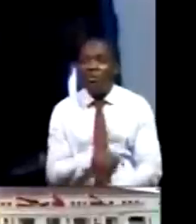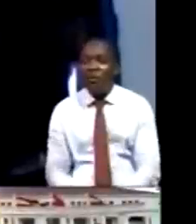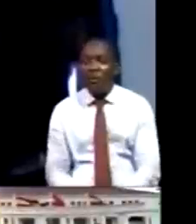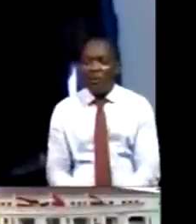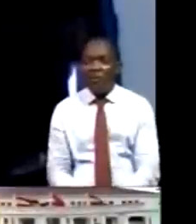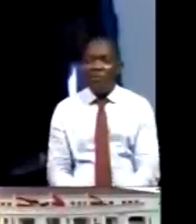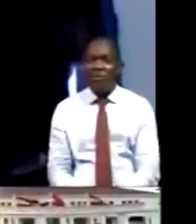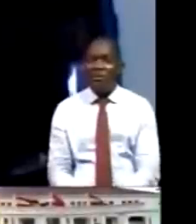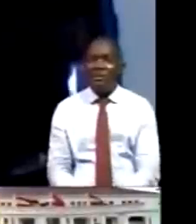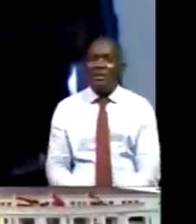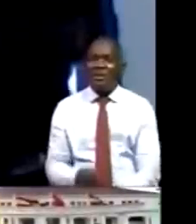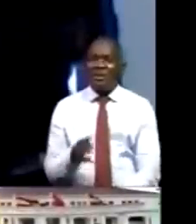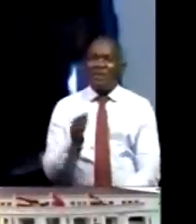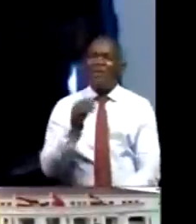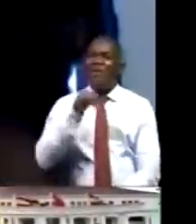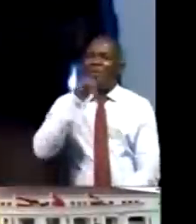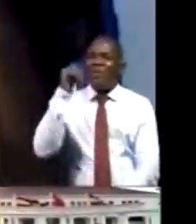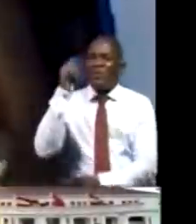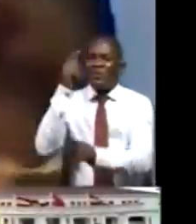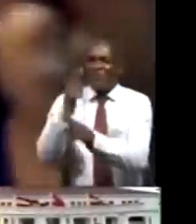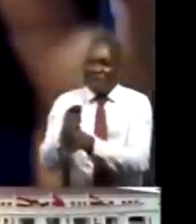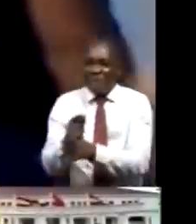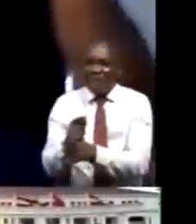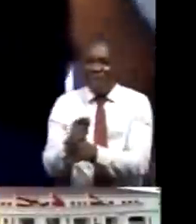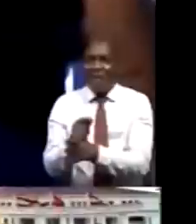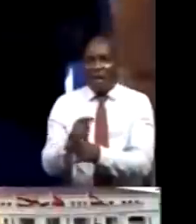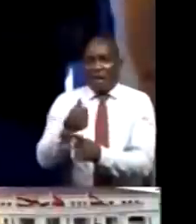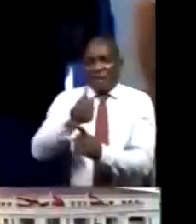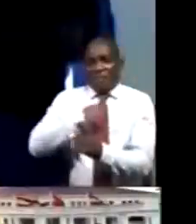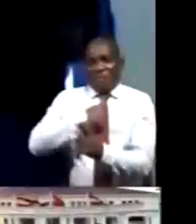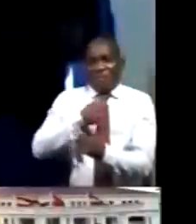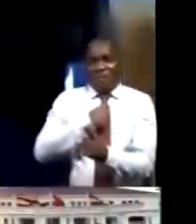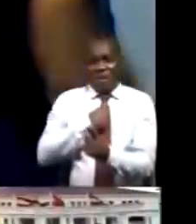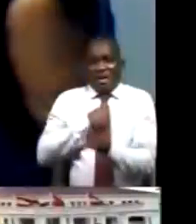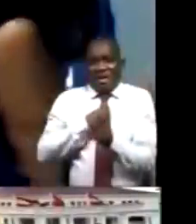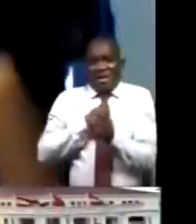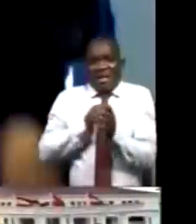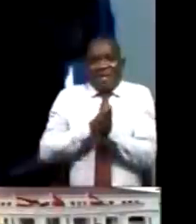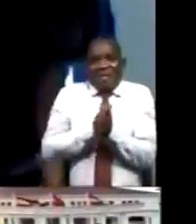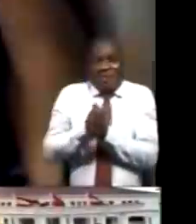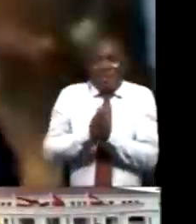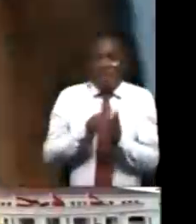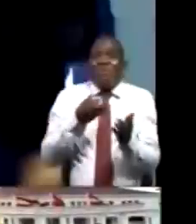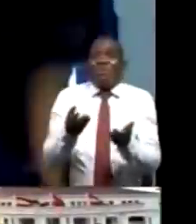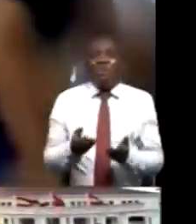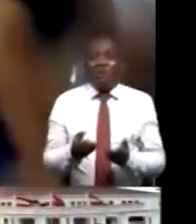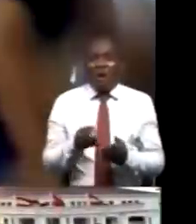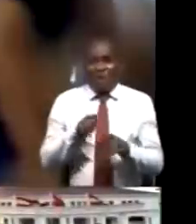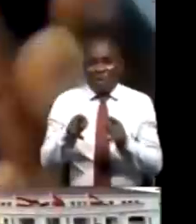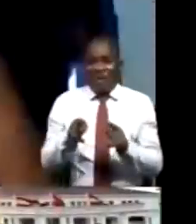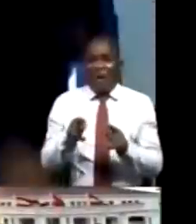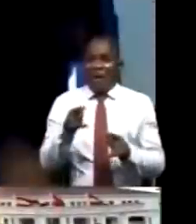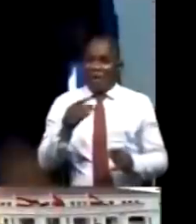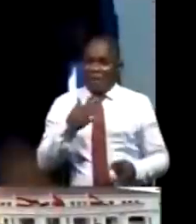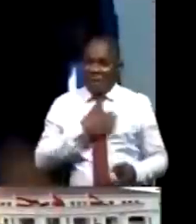It was not just a simple matter of my own free will. It was a function of